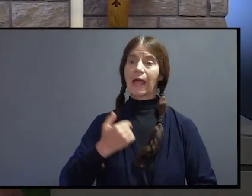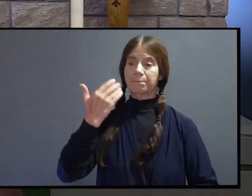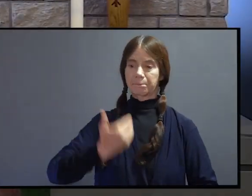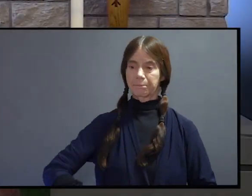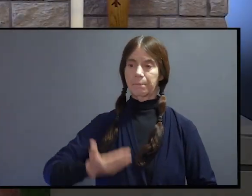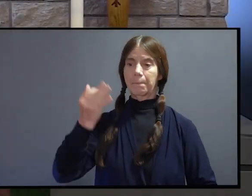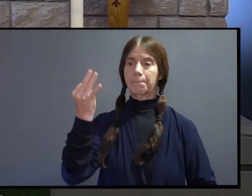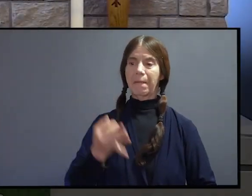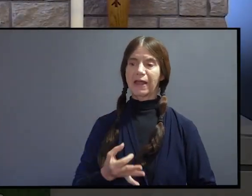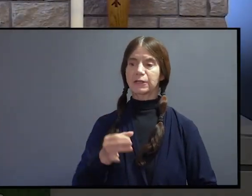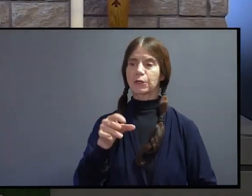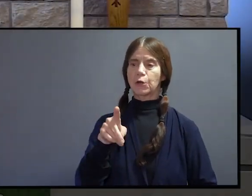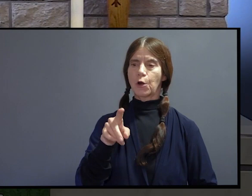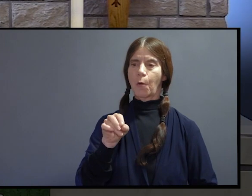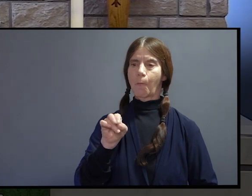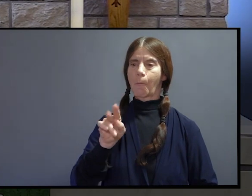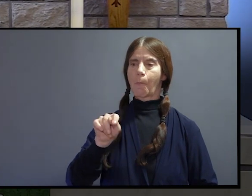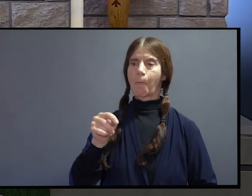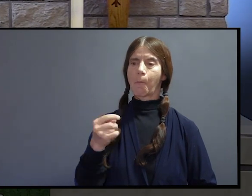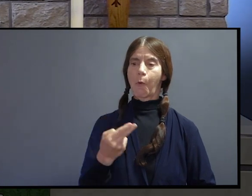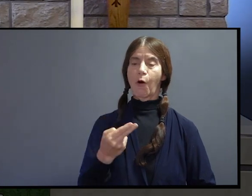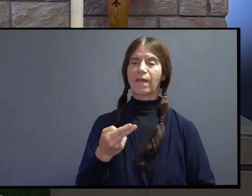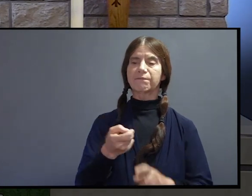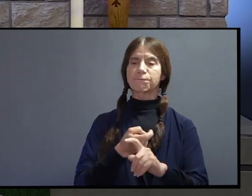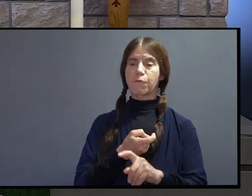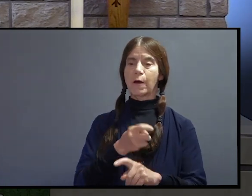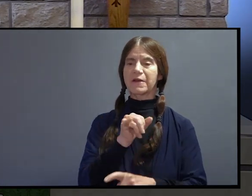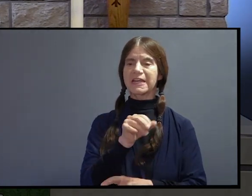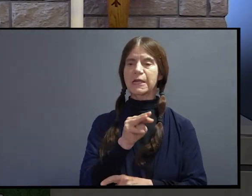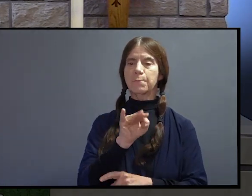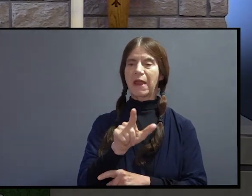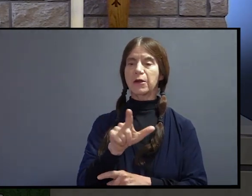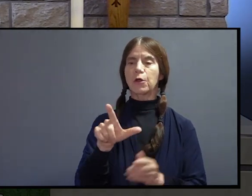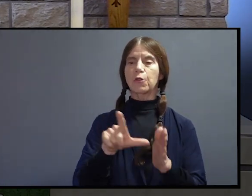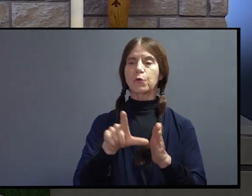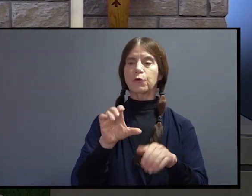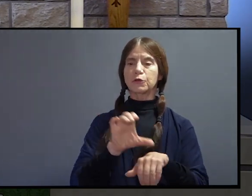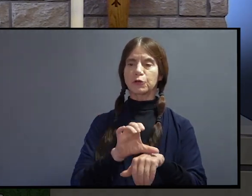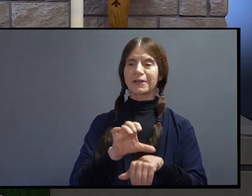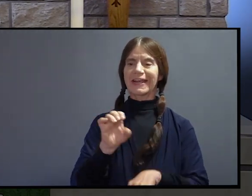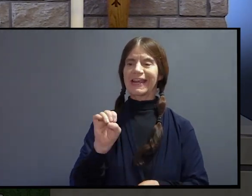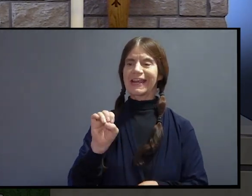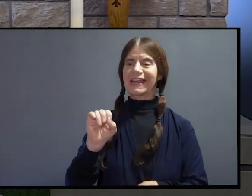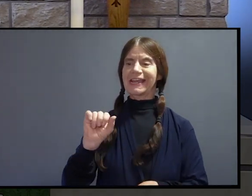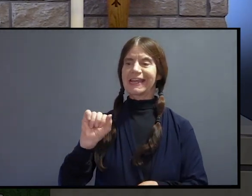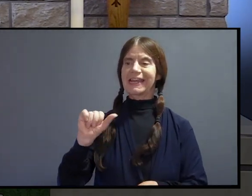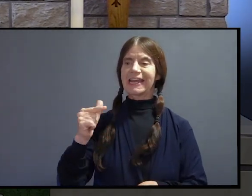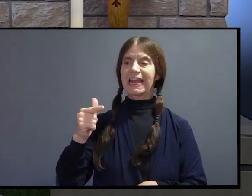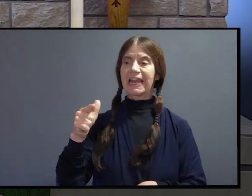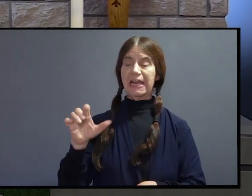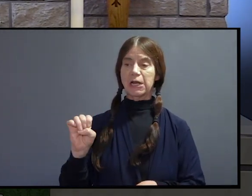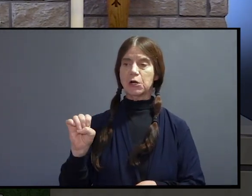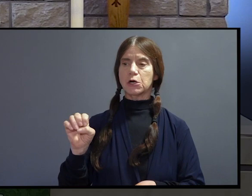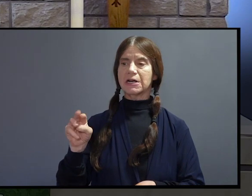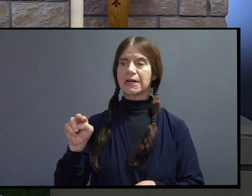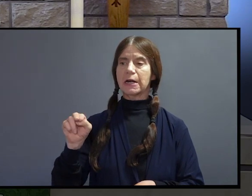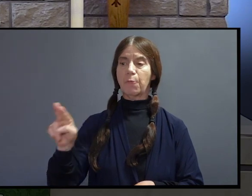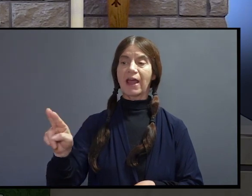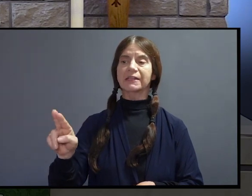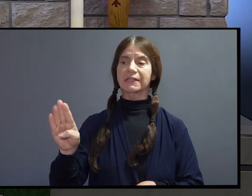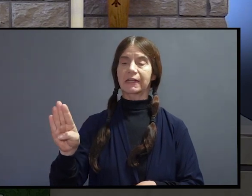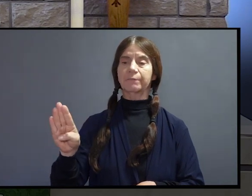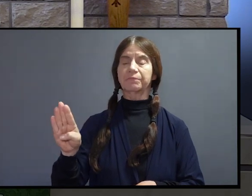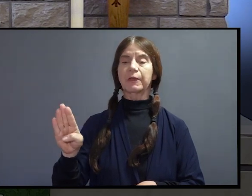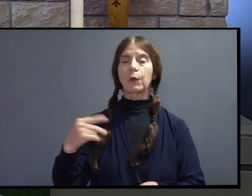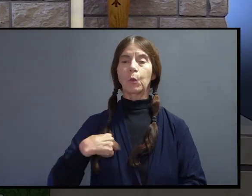I'm Pastor Scott Porath from Emmanuel Lutheran Church in Eagle. In the name of the Father, and of the Son, and of